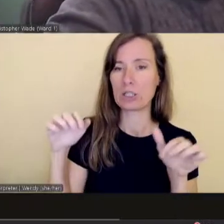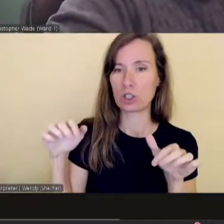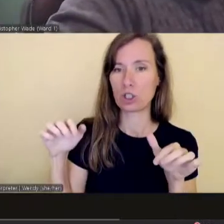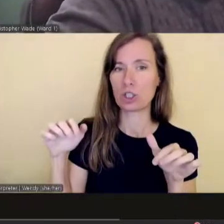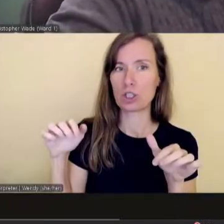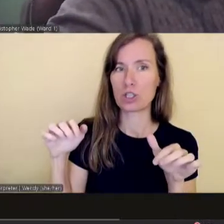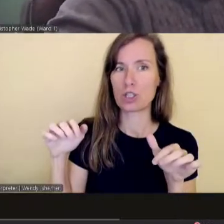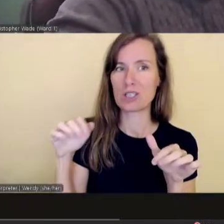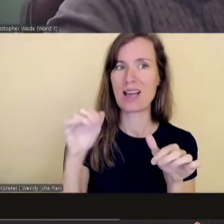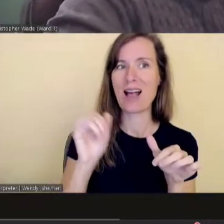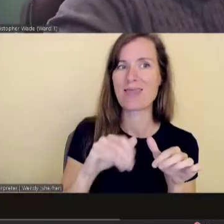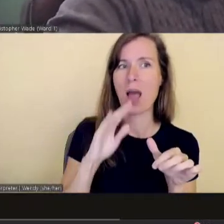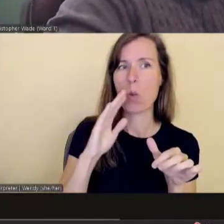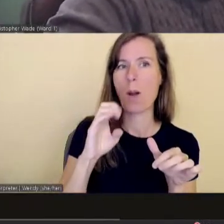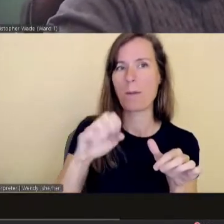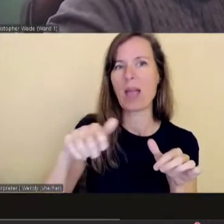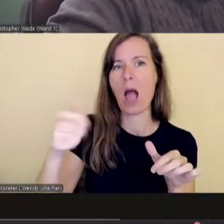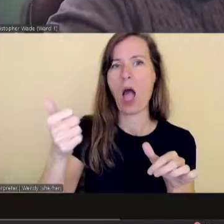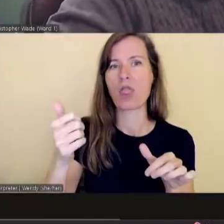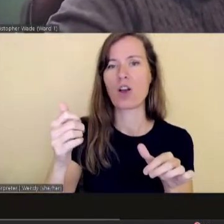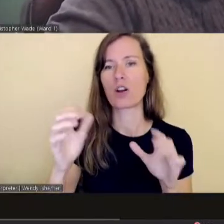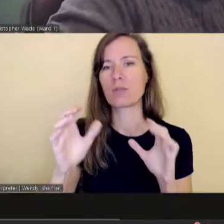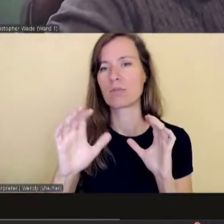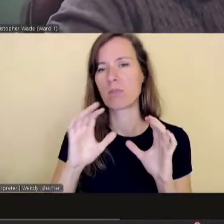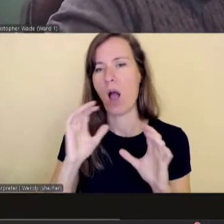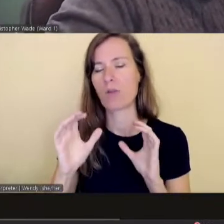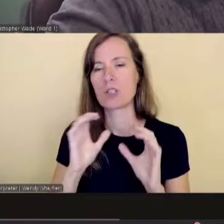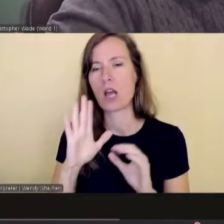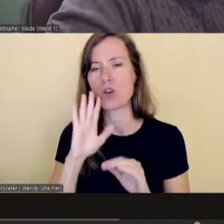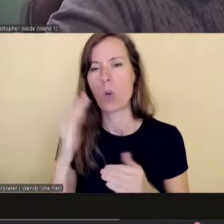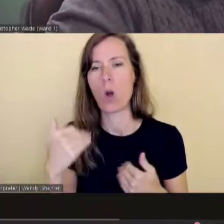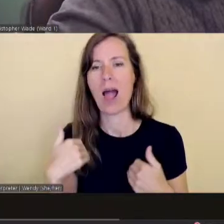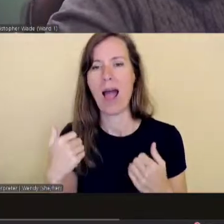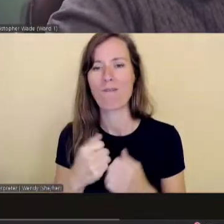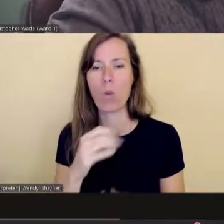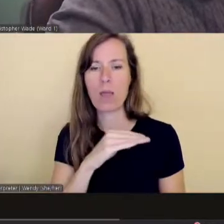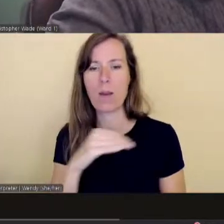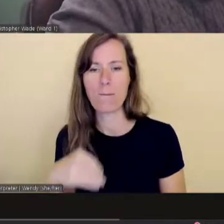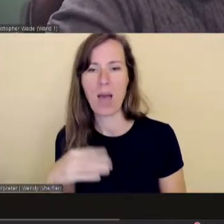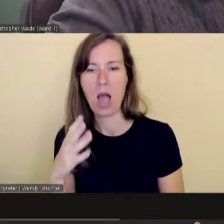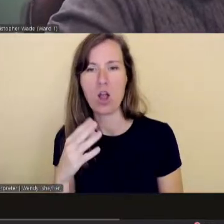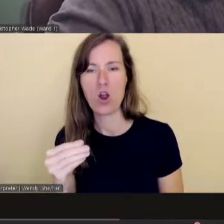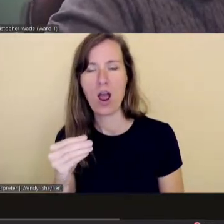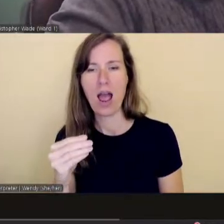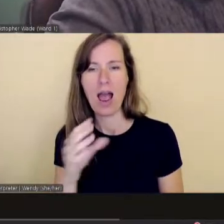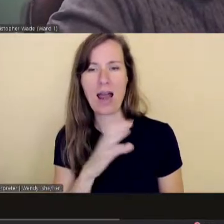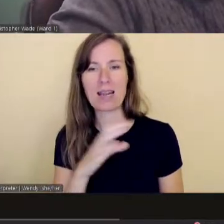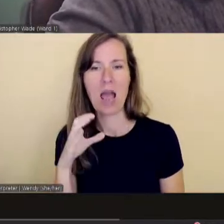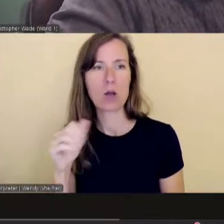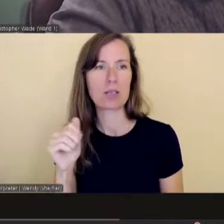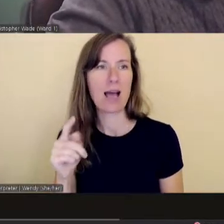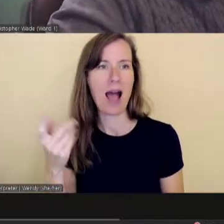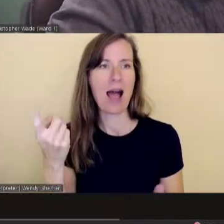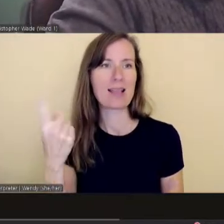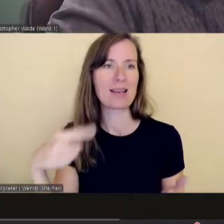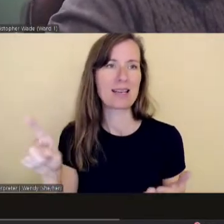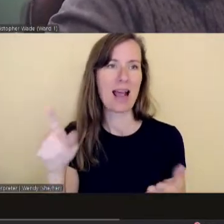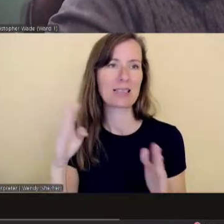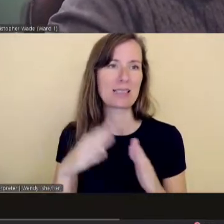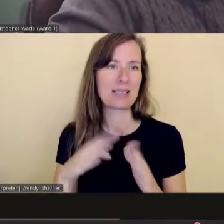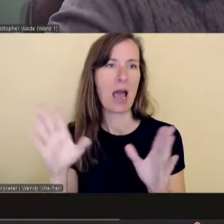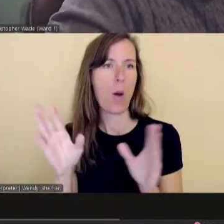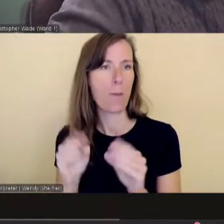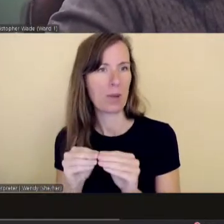that's going to be another conversation that I'll have with the mayor and council, possibly at the next town meeting. However, removing